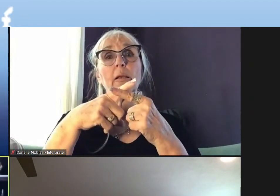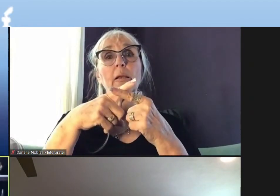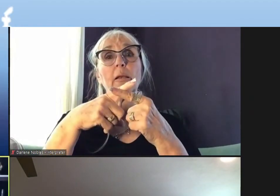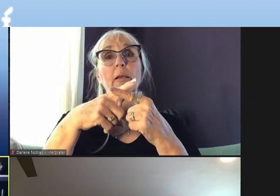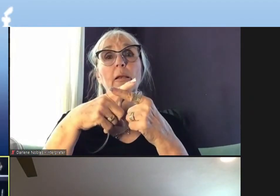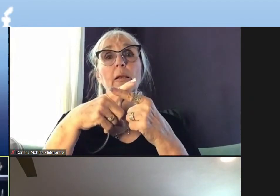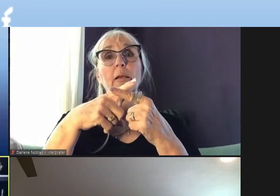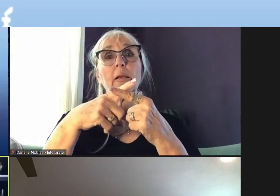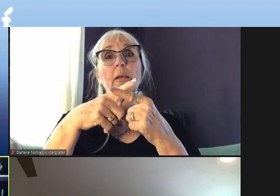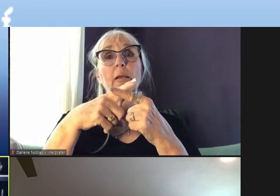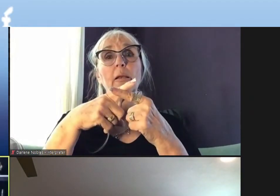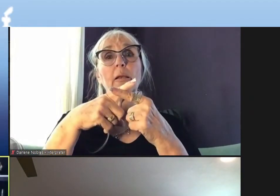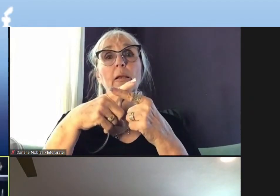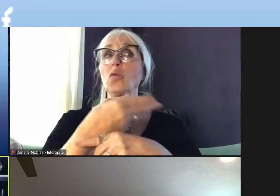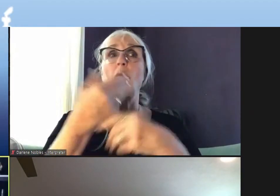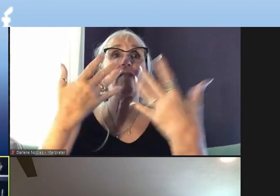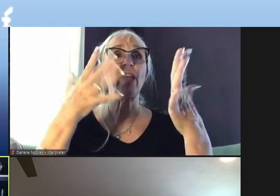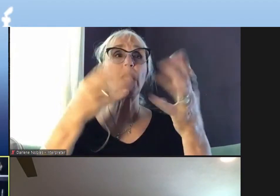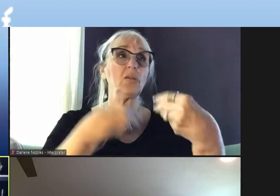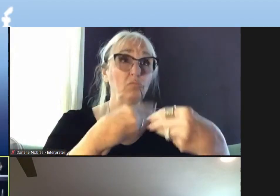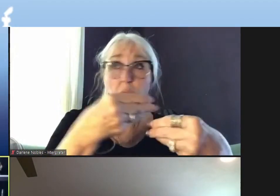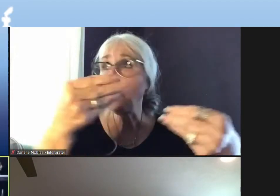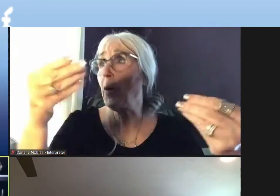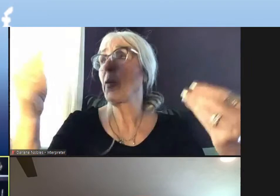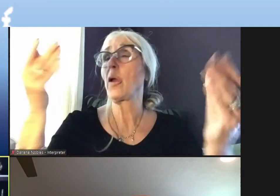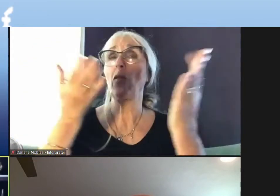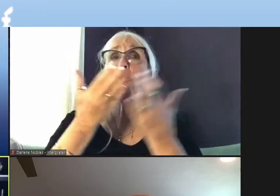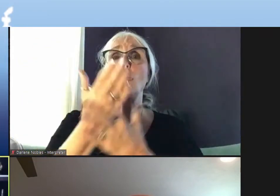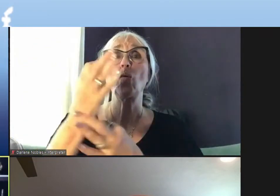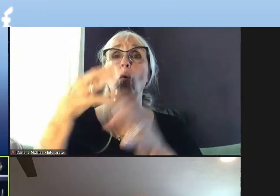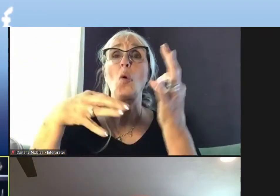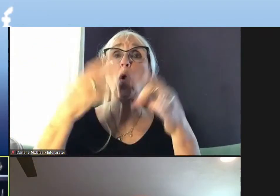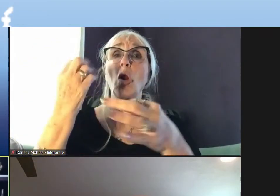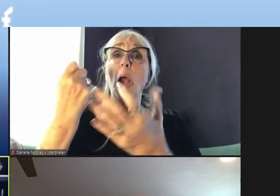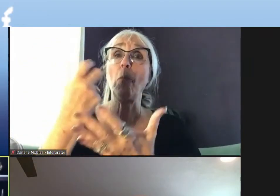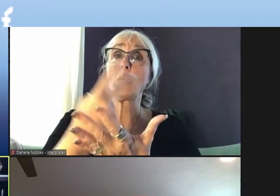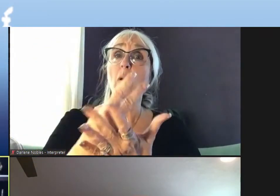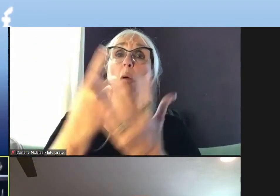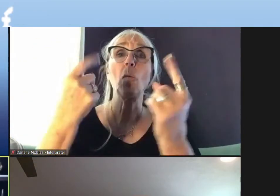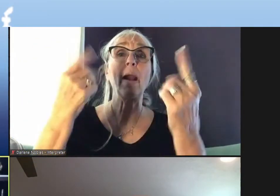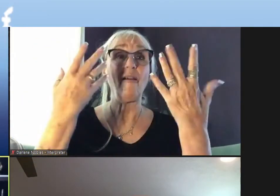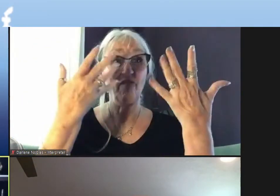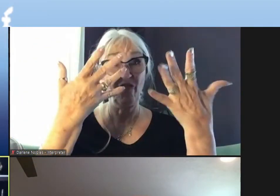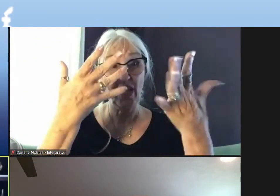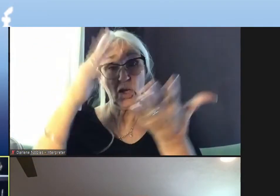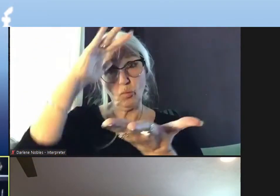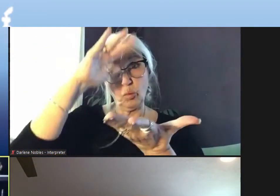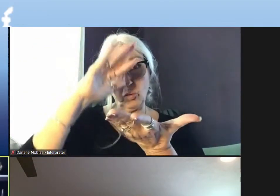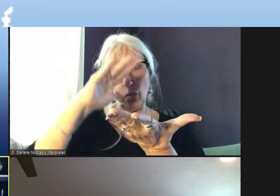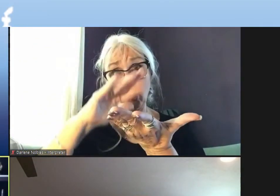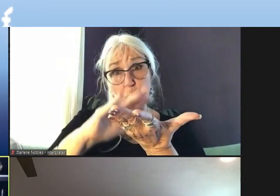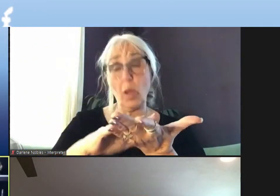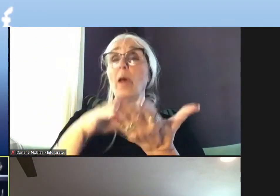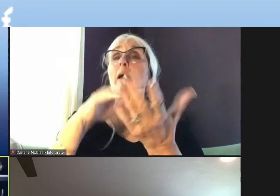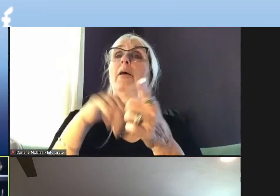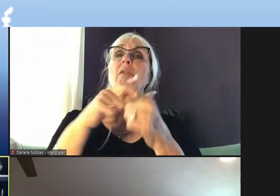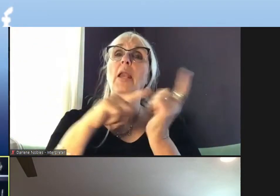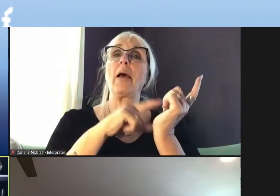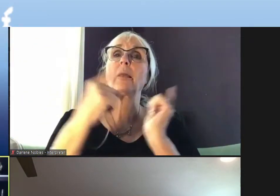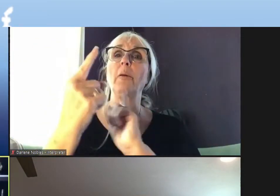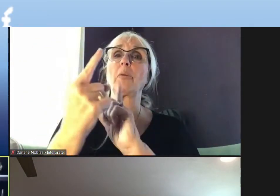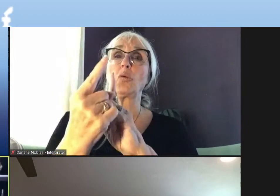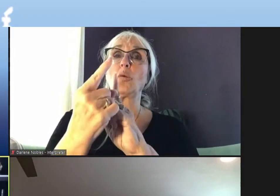delegated out through court approval, once I've depleted that used inventory, I would come to the court, let you guys know